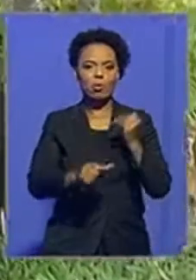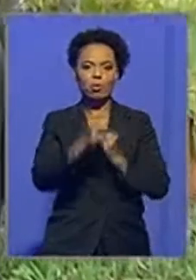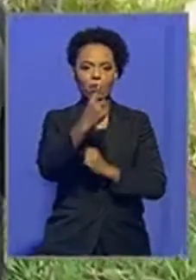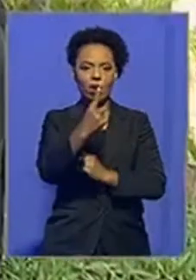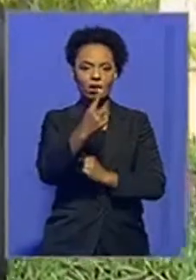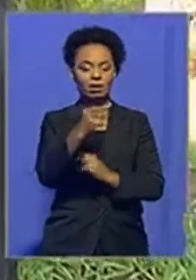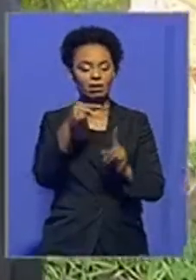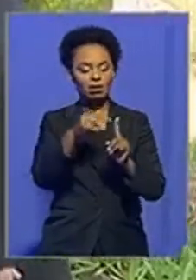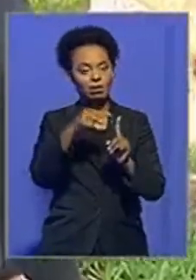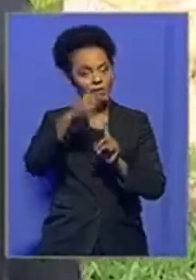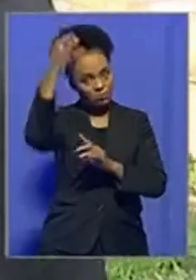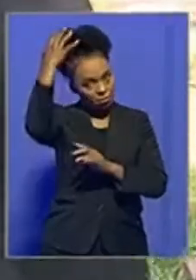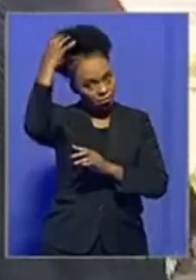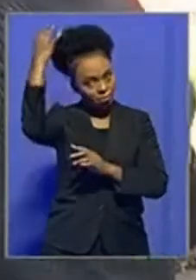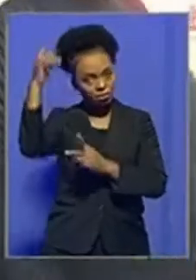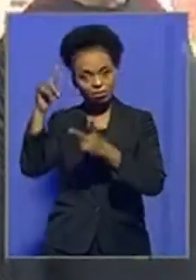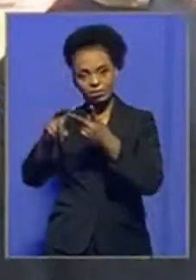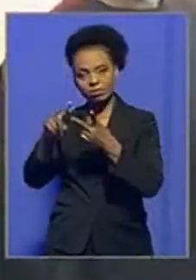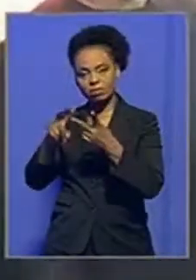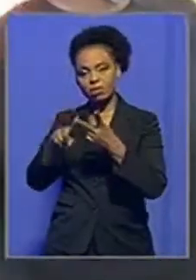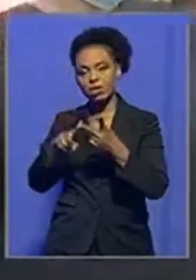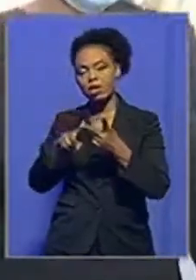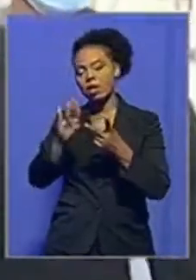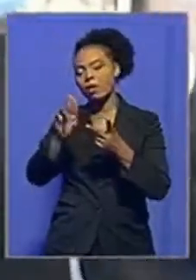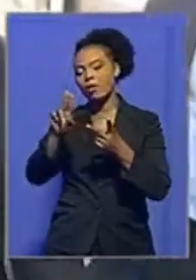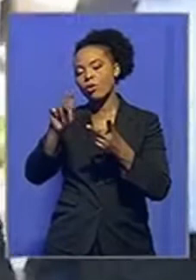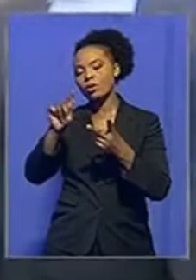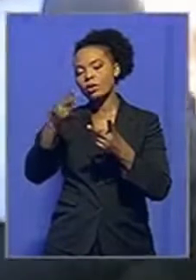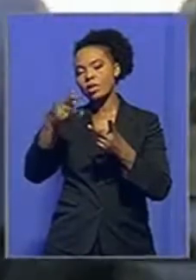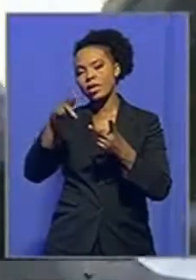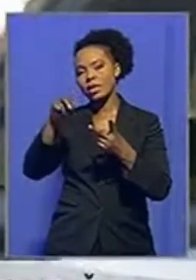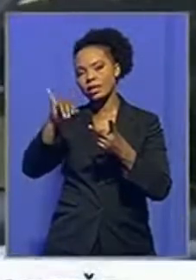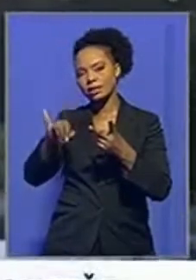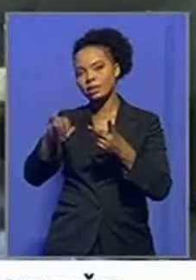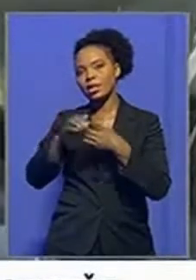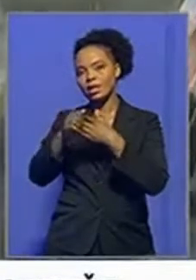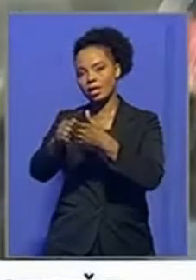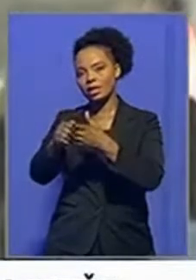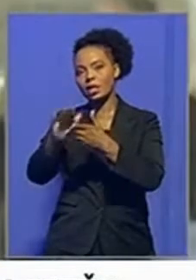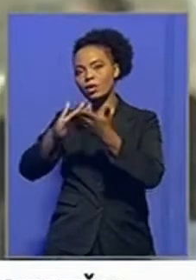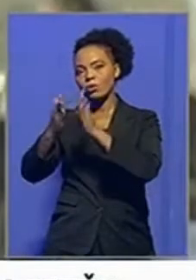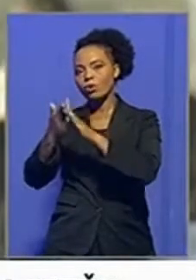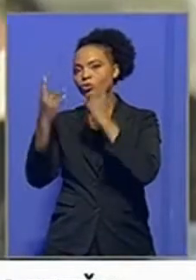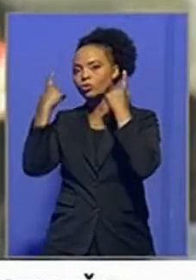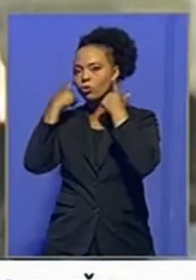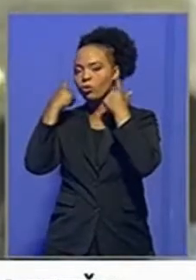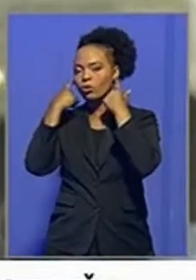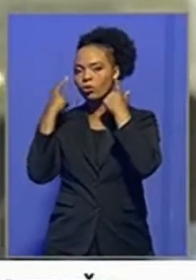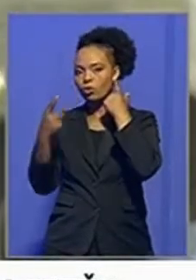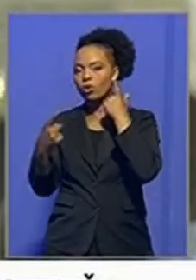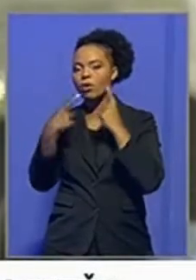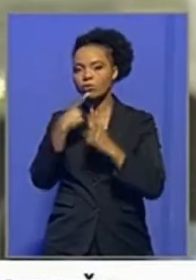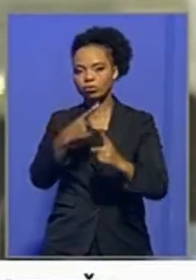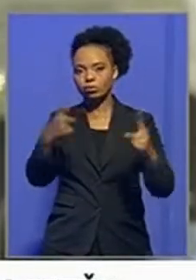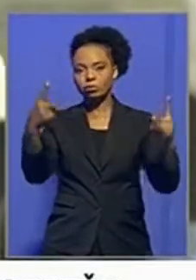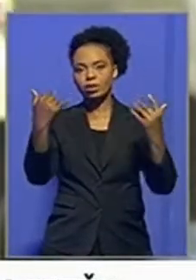Kgoši Mangosuthu maemong a gagwe bjalo ka moemedi wa ntlo ya bogoši bja setšhaba sa Mazulu o ile a tsebiša gore go amogela ga